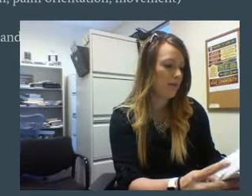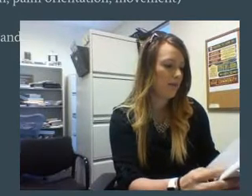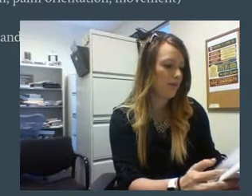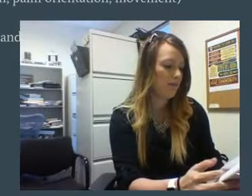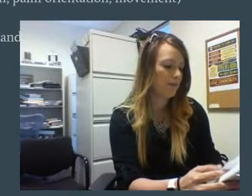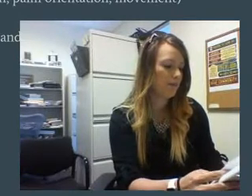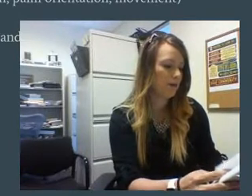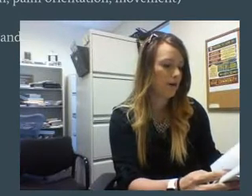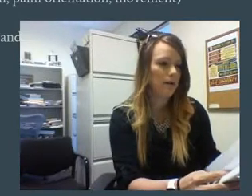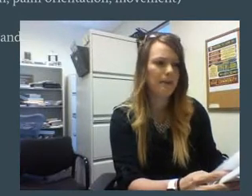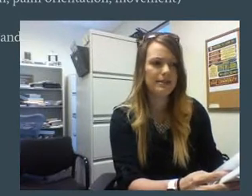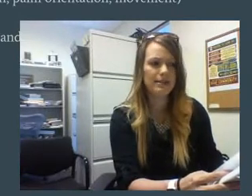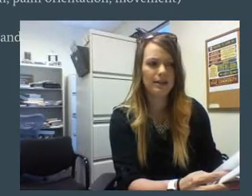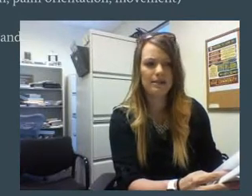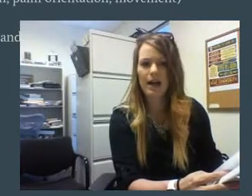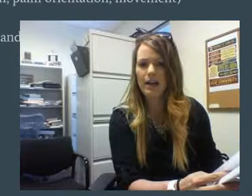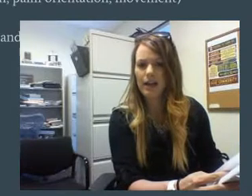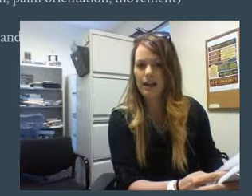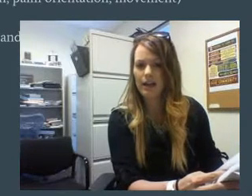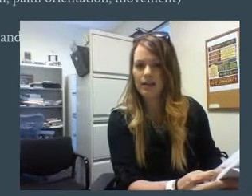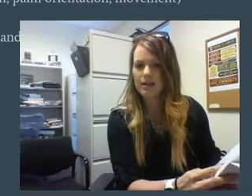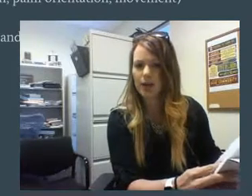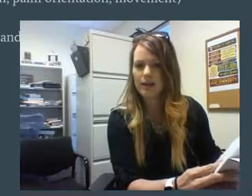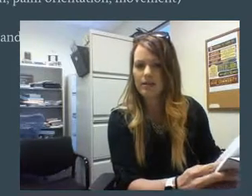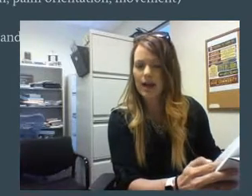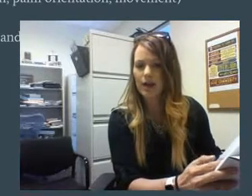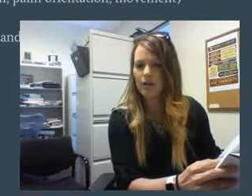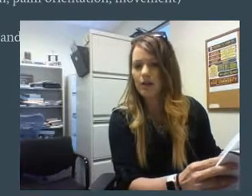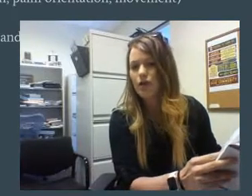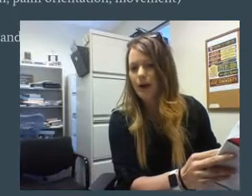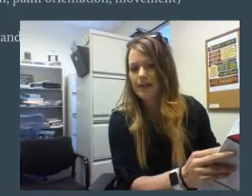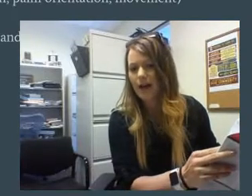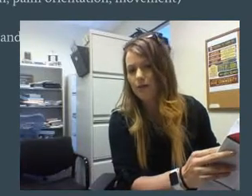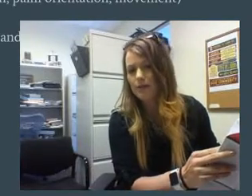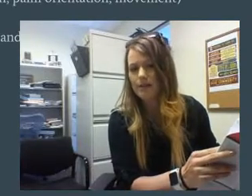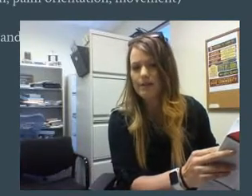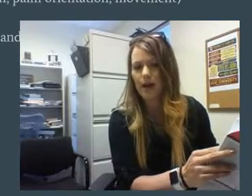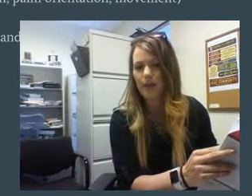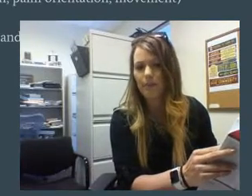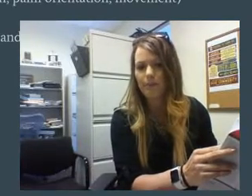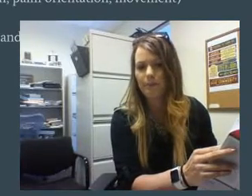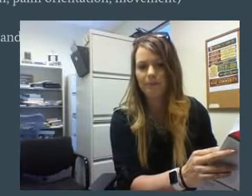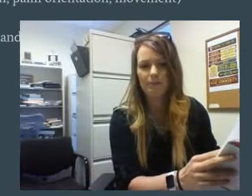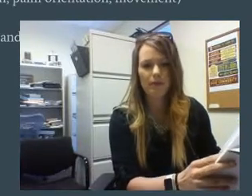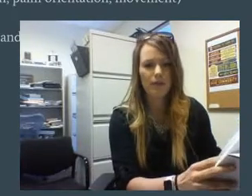Mexican sign and American sign, so ASL versus